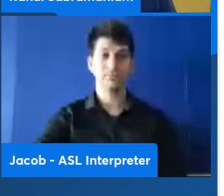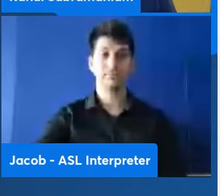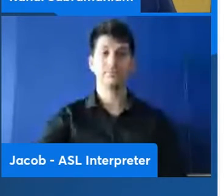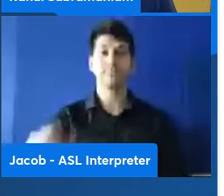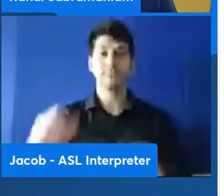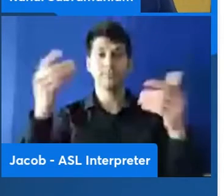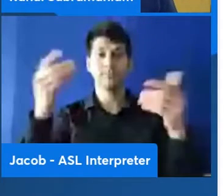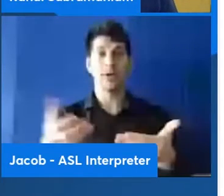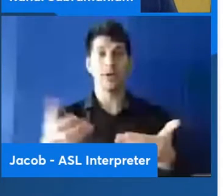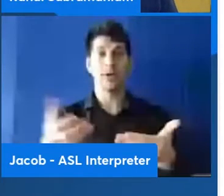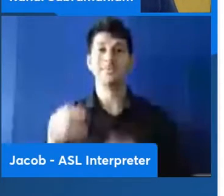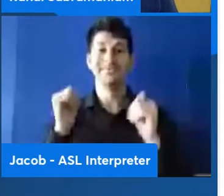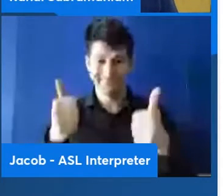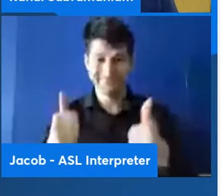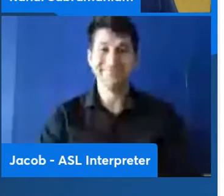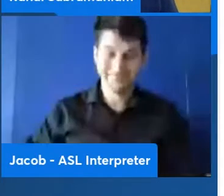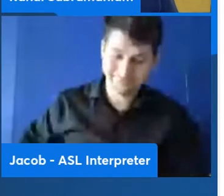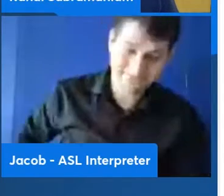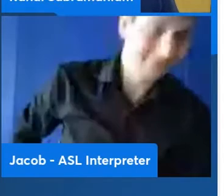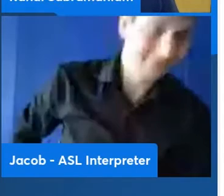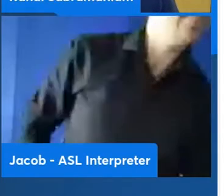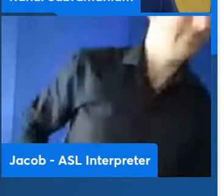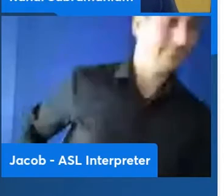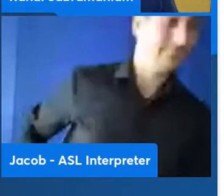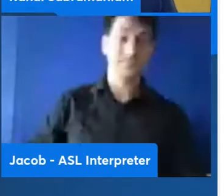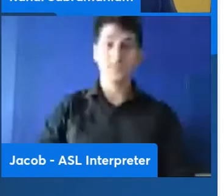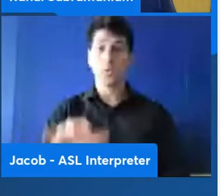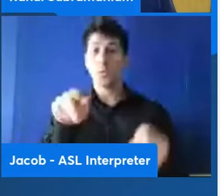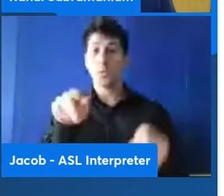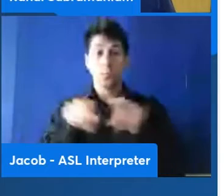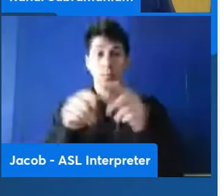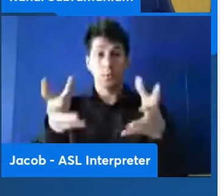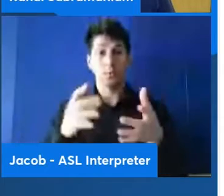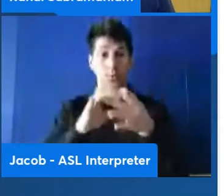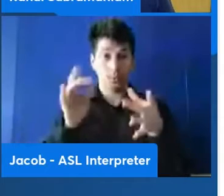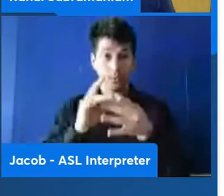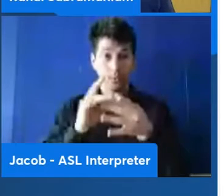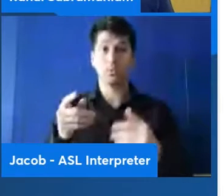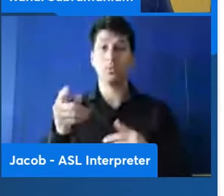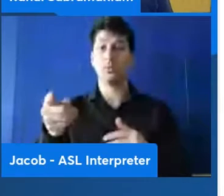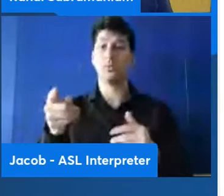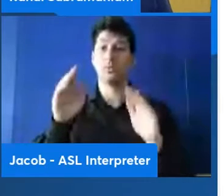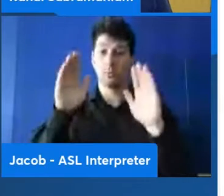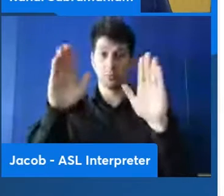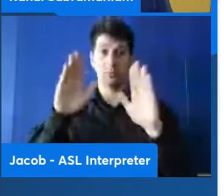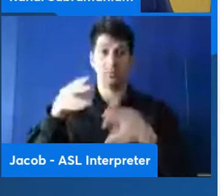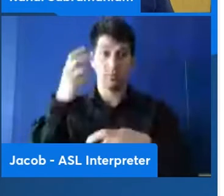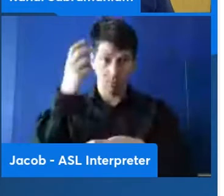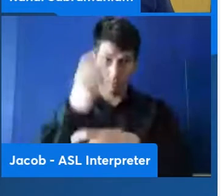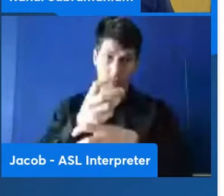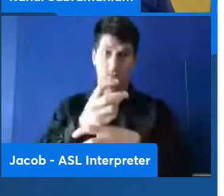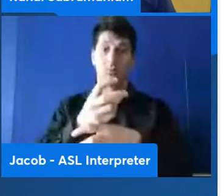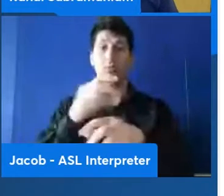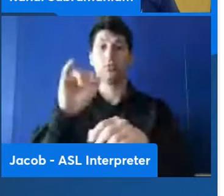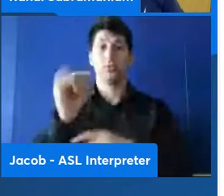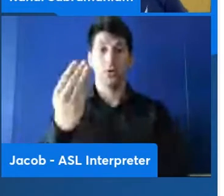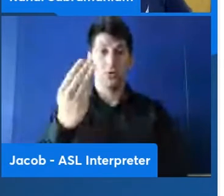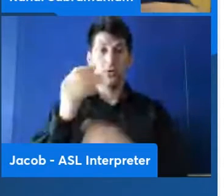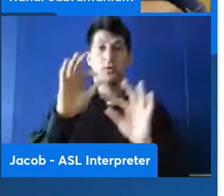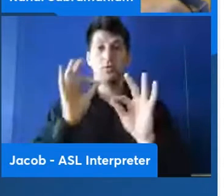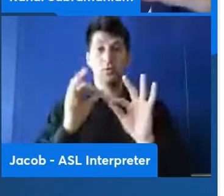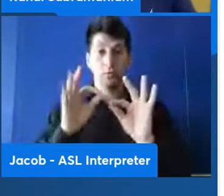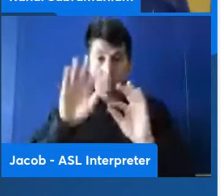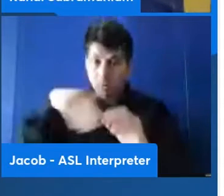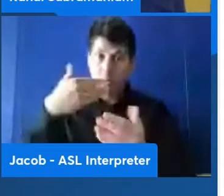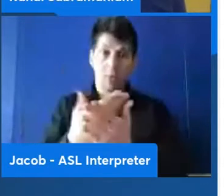Welcome back, Jacob. All right. By the way, these guys have an incredibly hard job interpreting